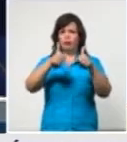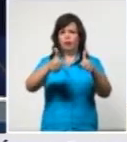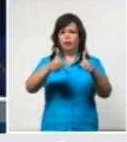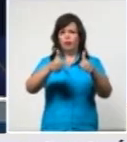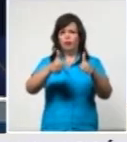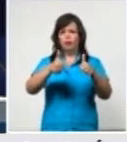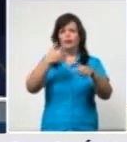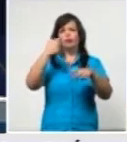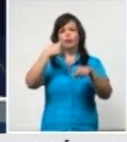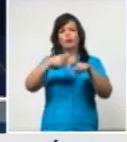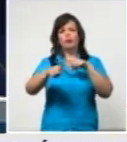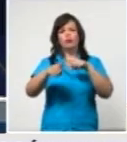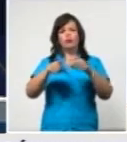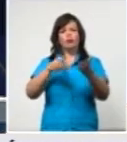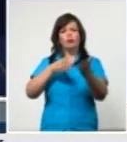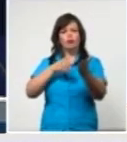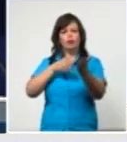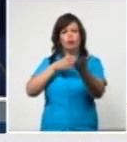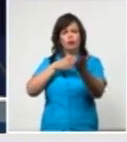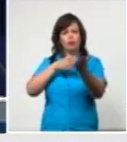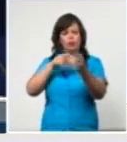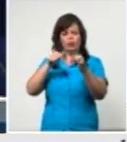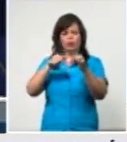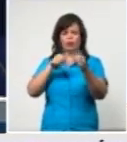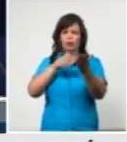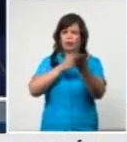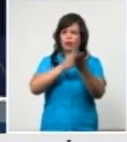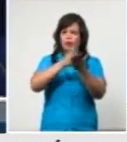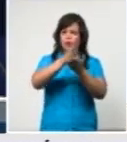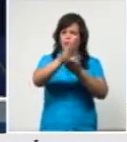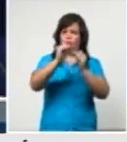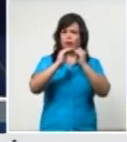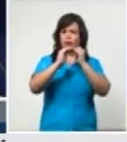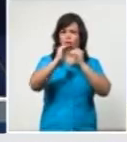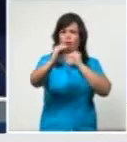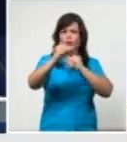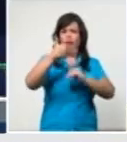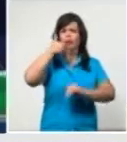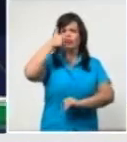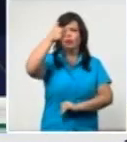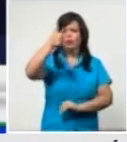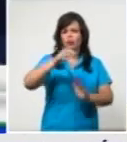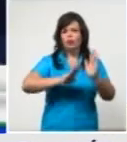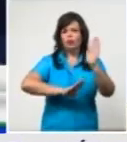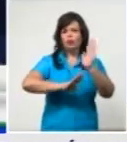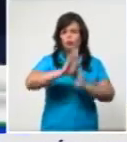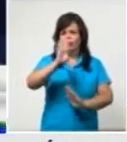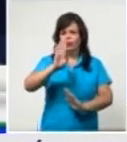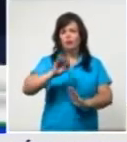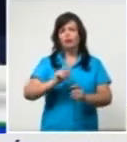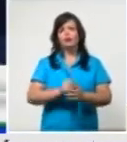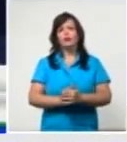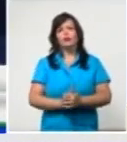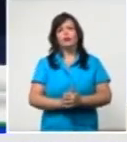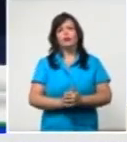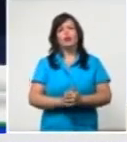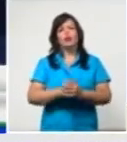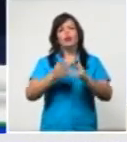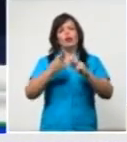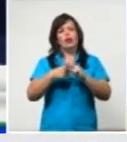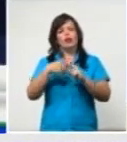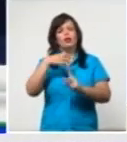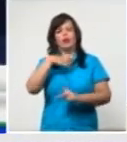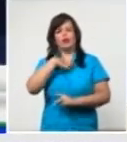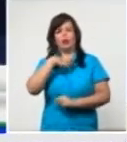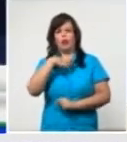98.2%. They keep a favorable clinical evolution, and they are recovering.